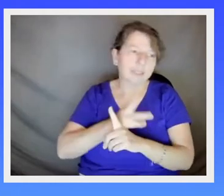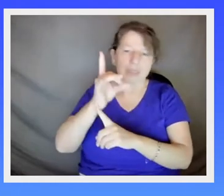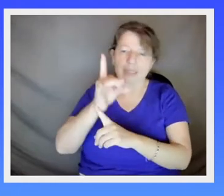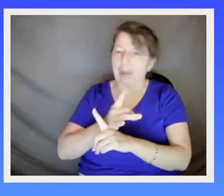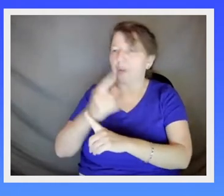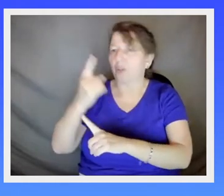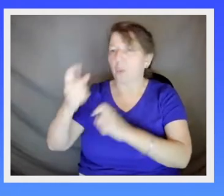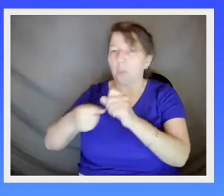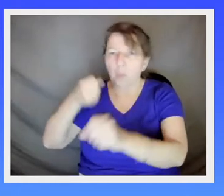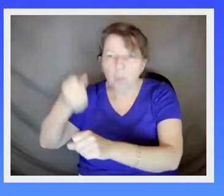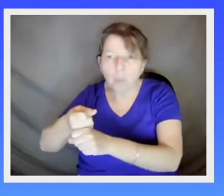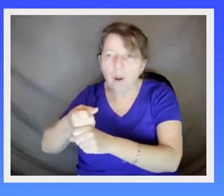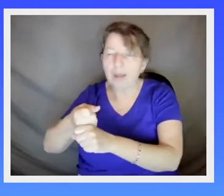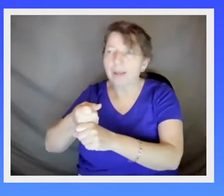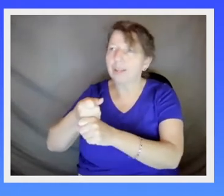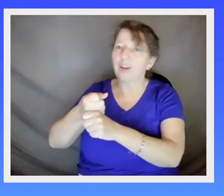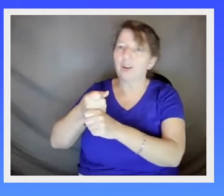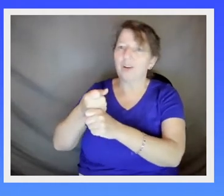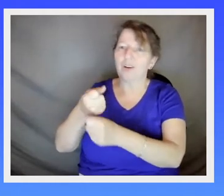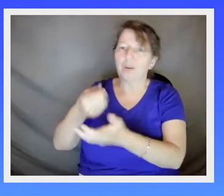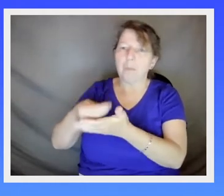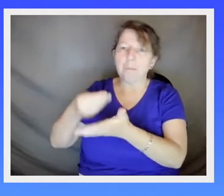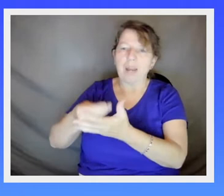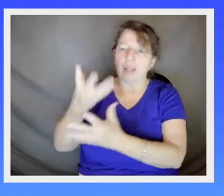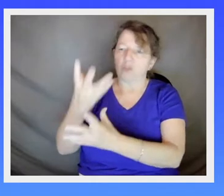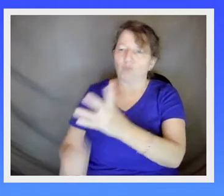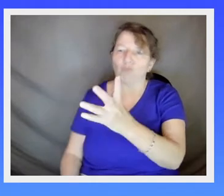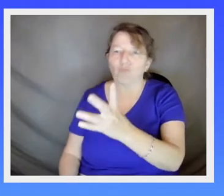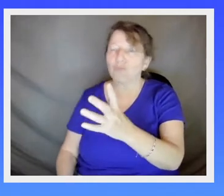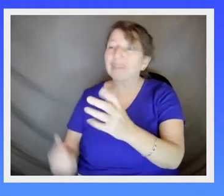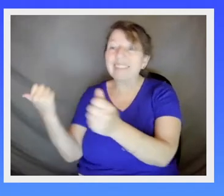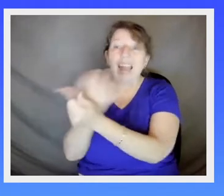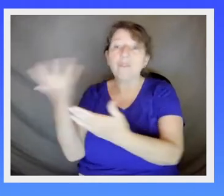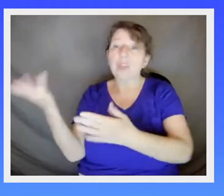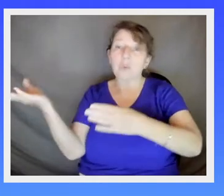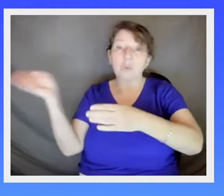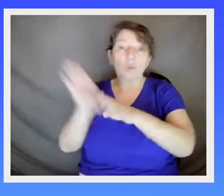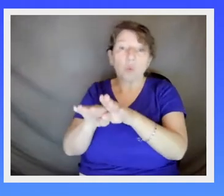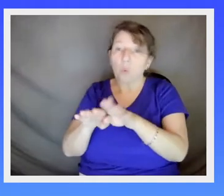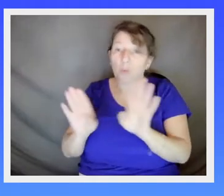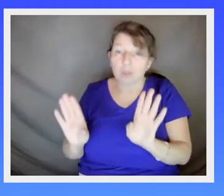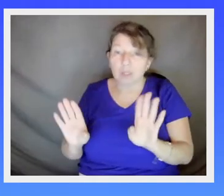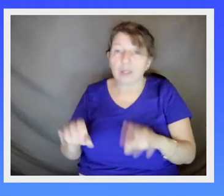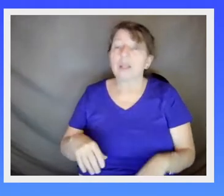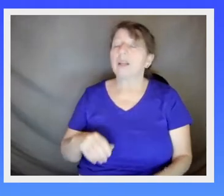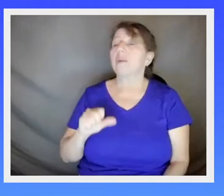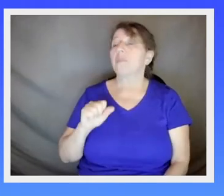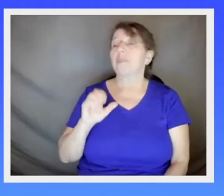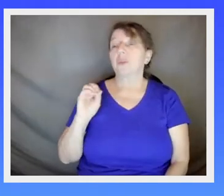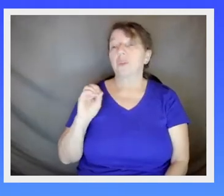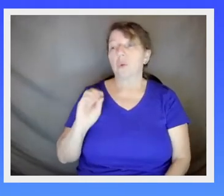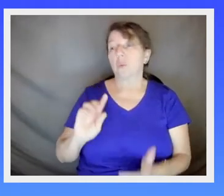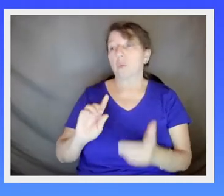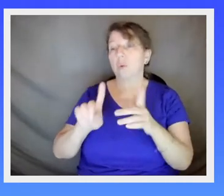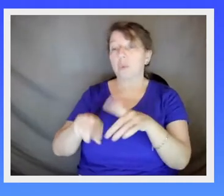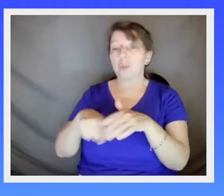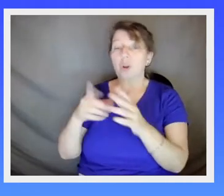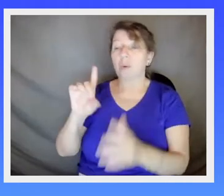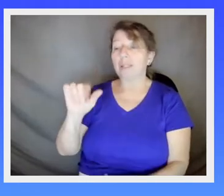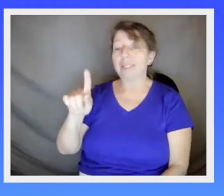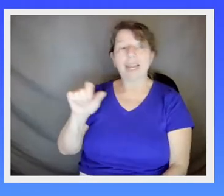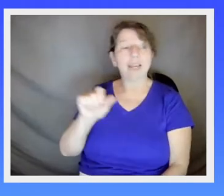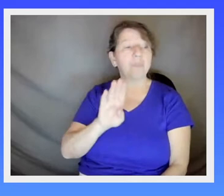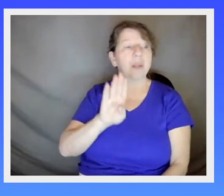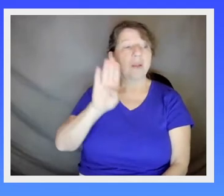a year of income, because everything shut down. So we'll begin with data from the Boston Foundation and